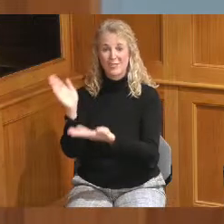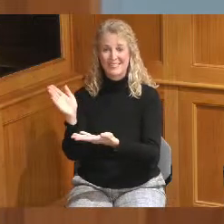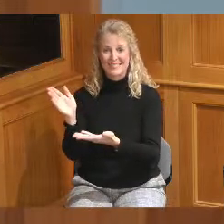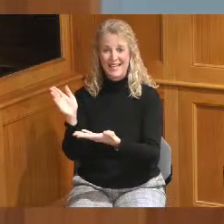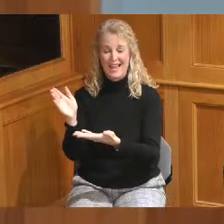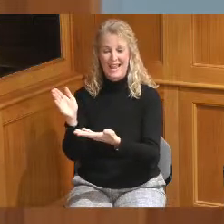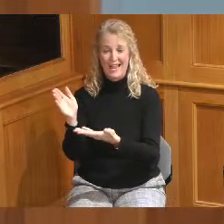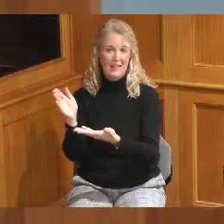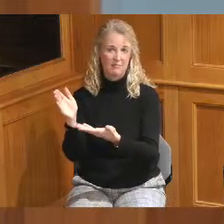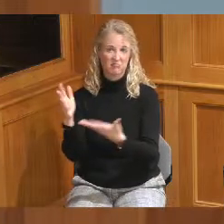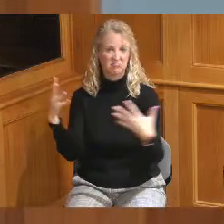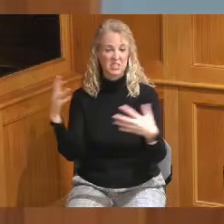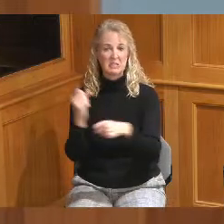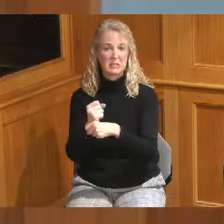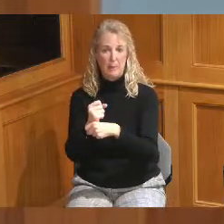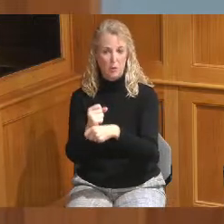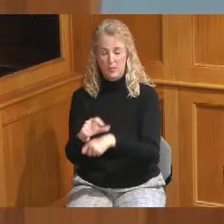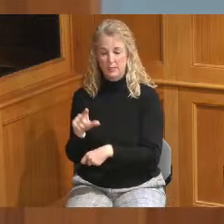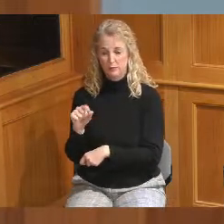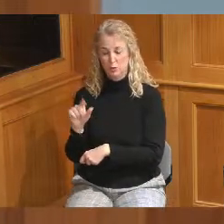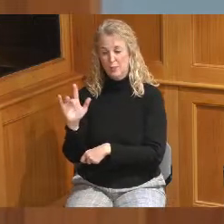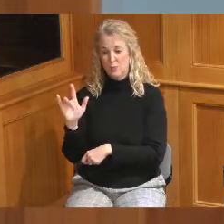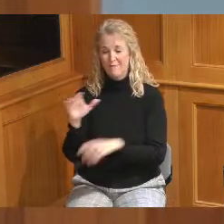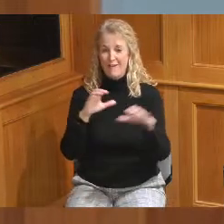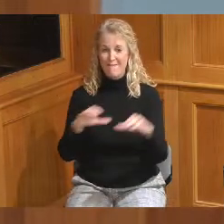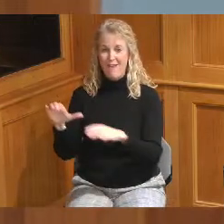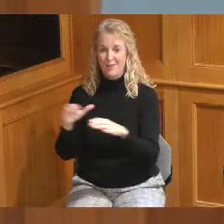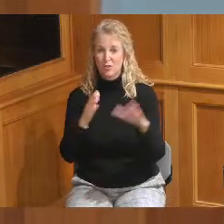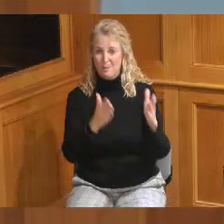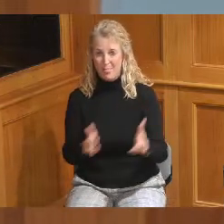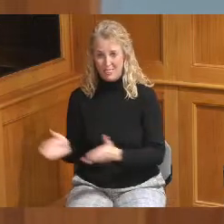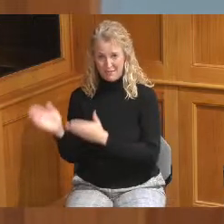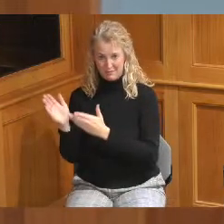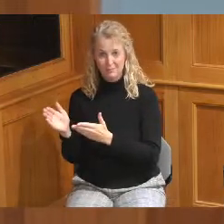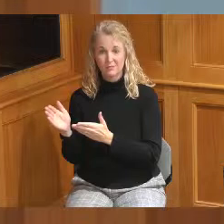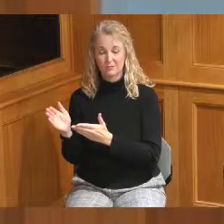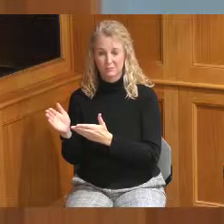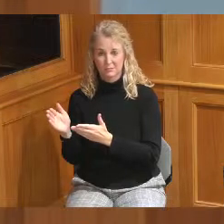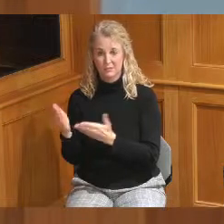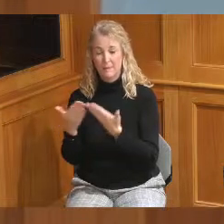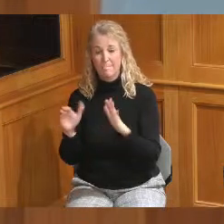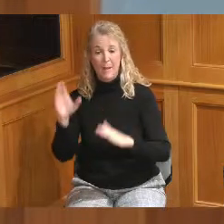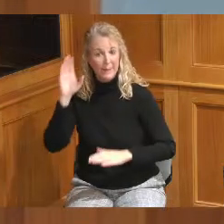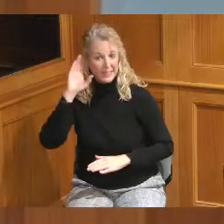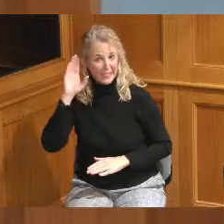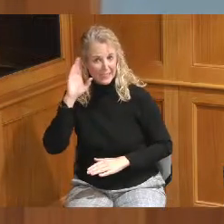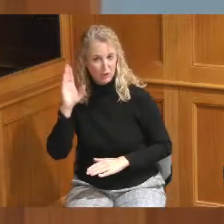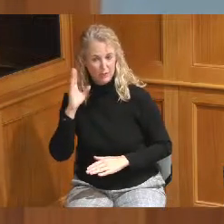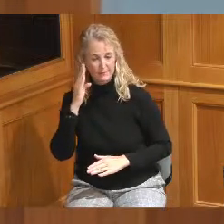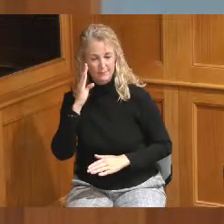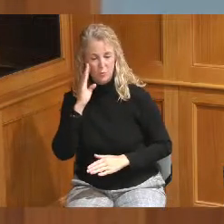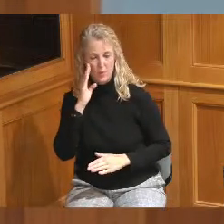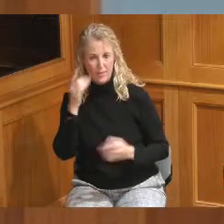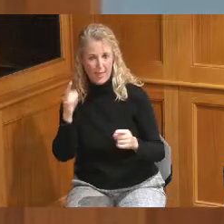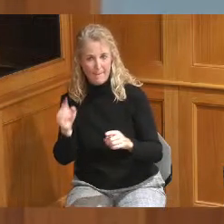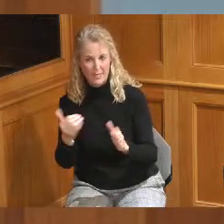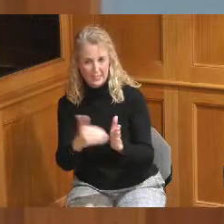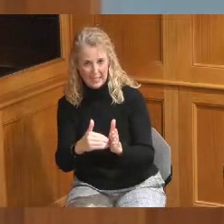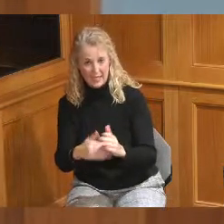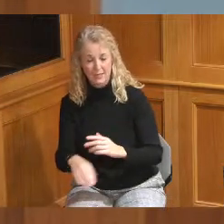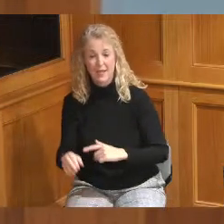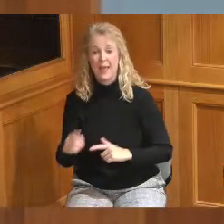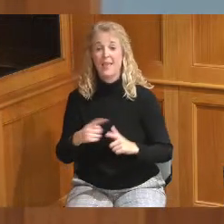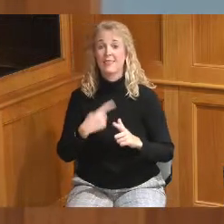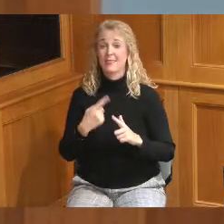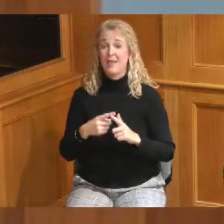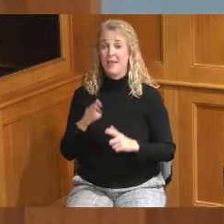the 2025 action plan to the board with public hearings to follow that. And then we'll return